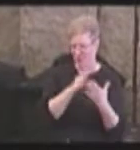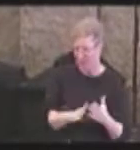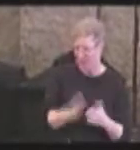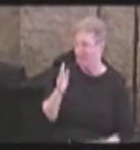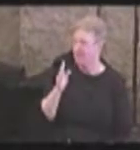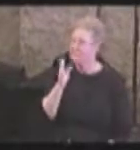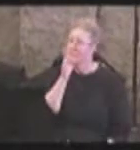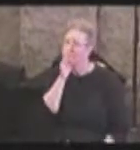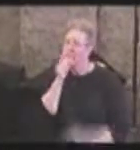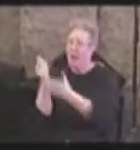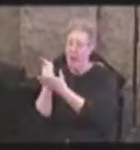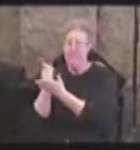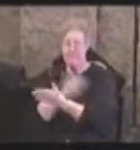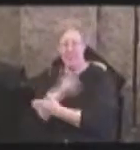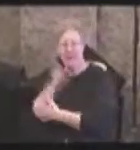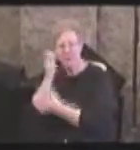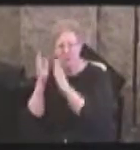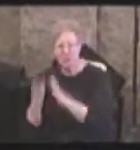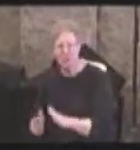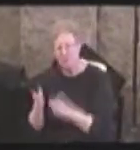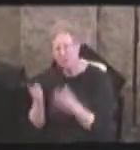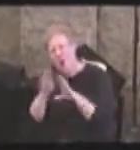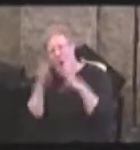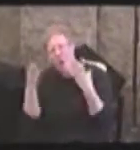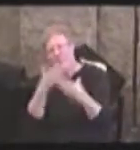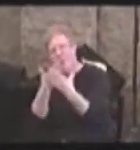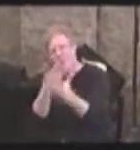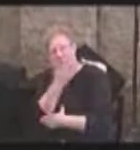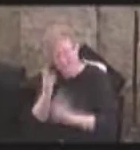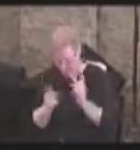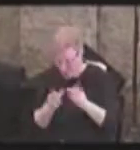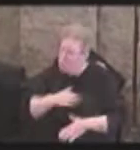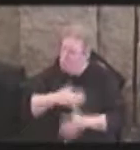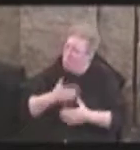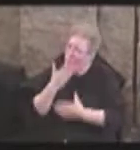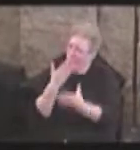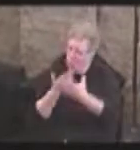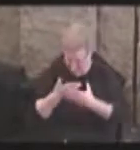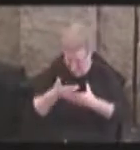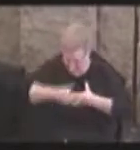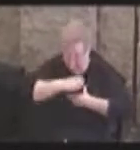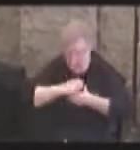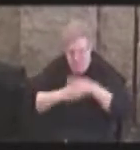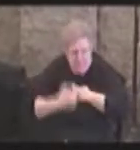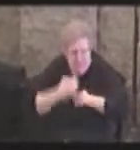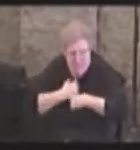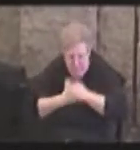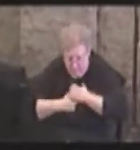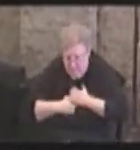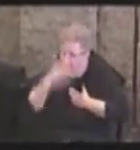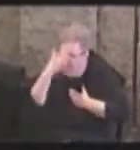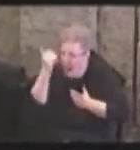listeners to uncover the good and the love and the joy that they buried deep inside themselves long ago. And they've forgotten that they